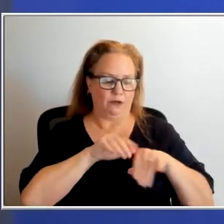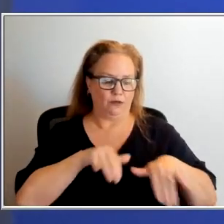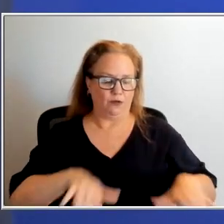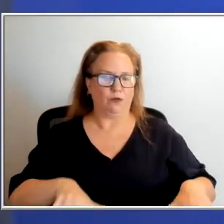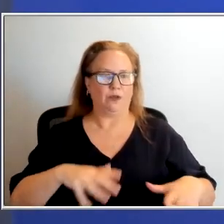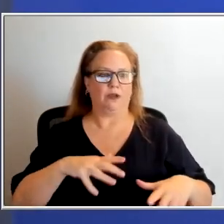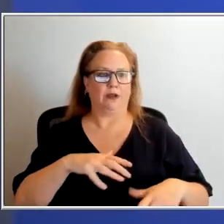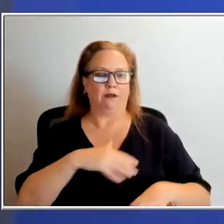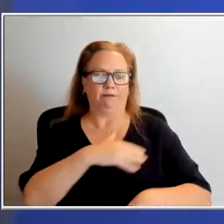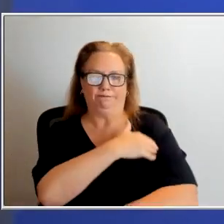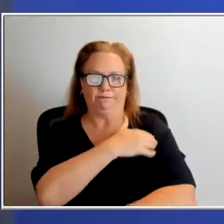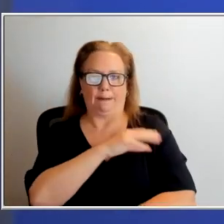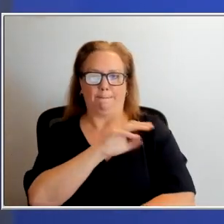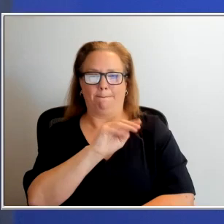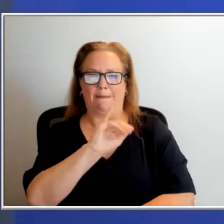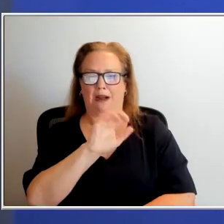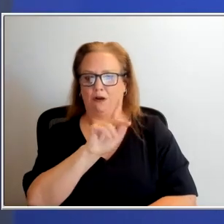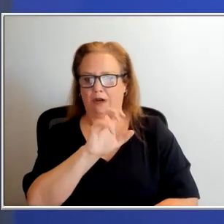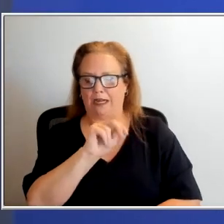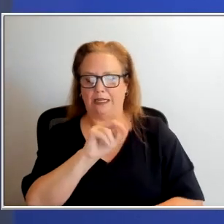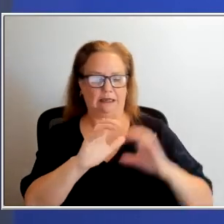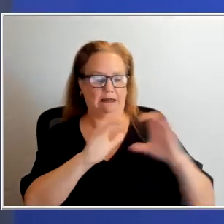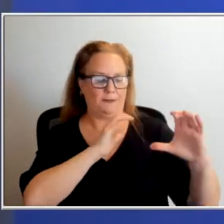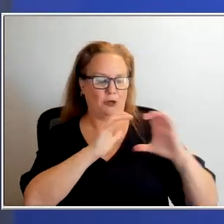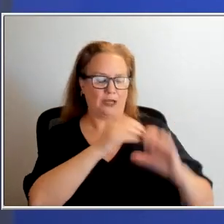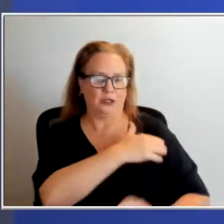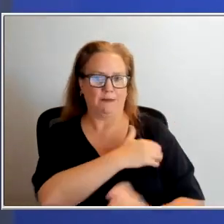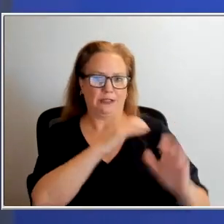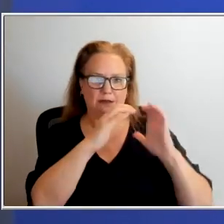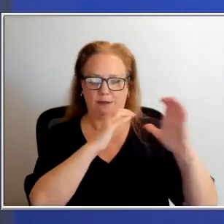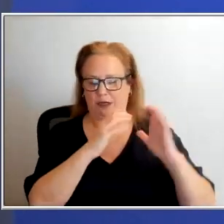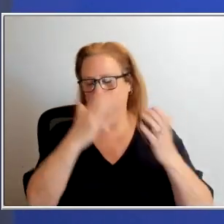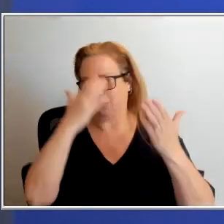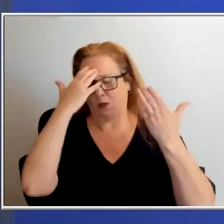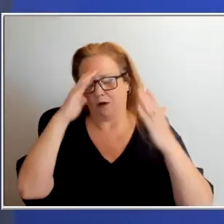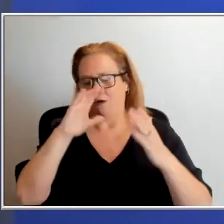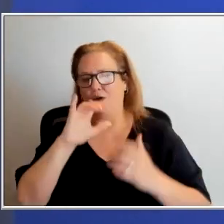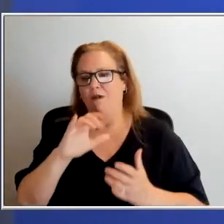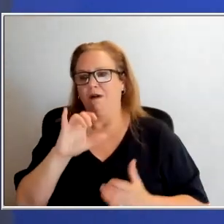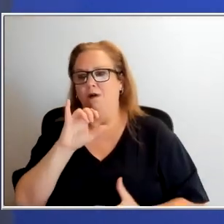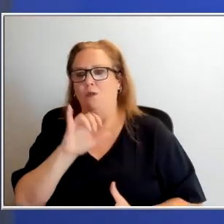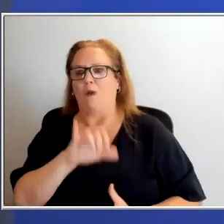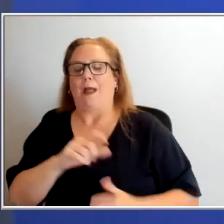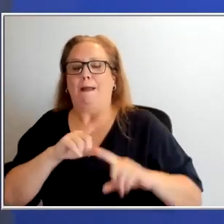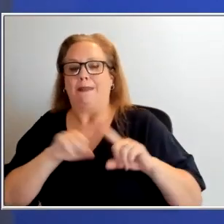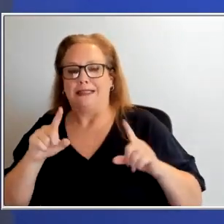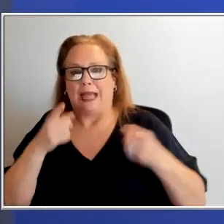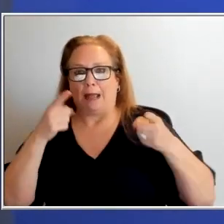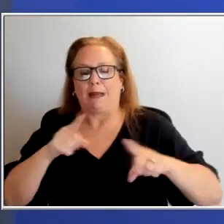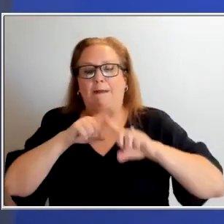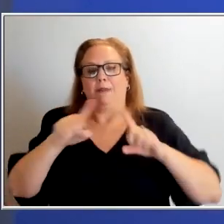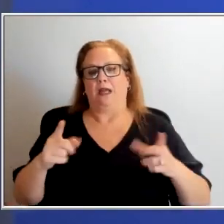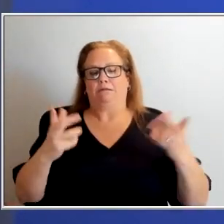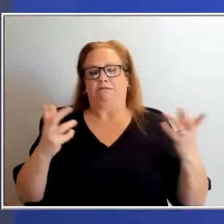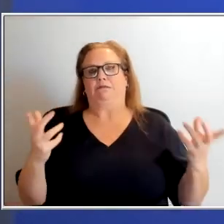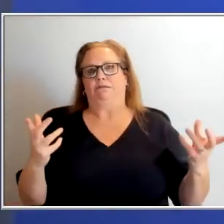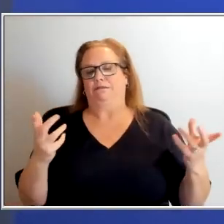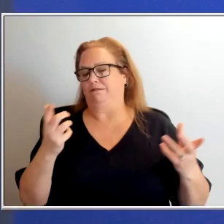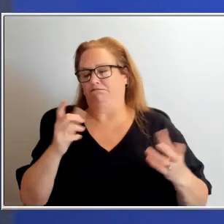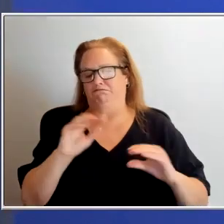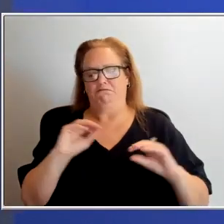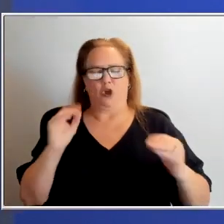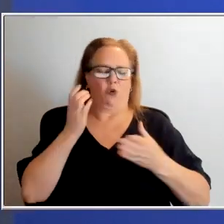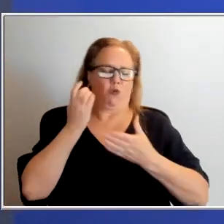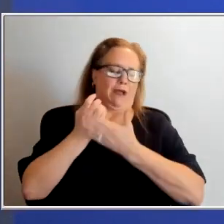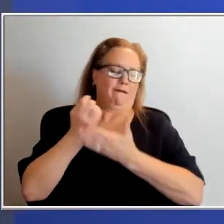I don't know that we completely understand what the mechanism is. So I really think that there's really not any evidence to suggest